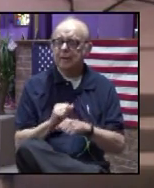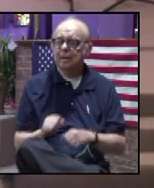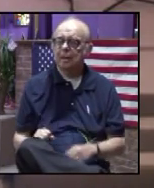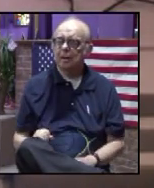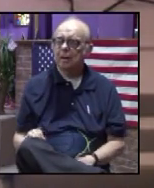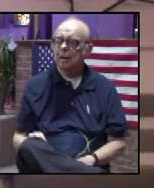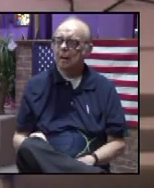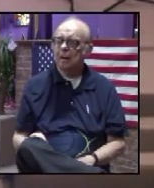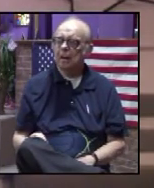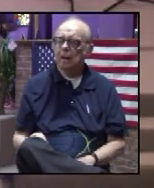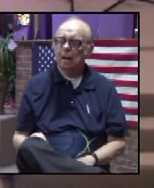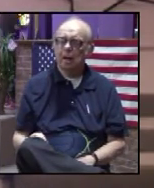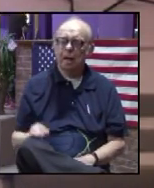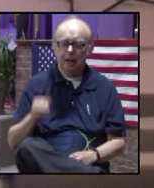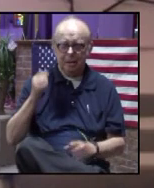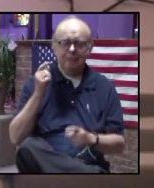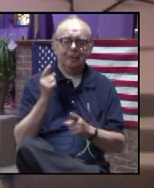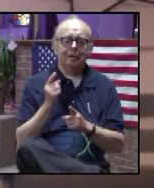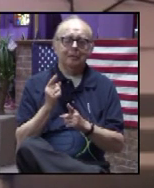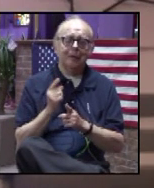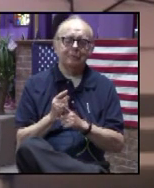is my brother ran out the batteries too.